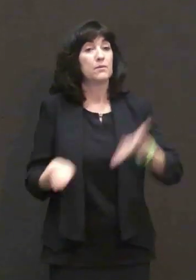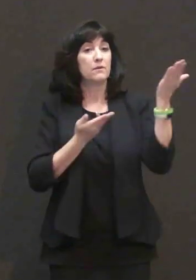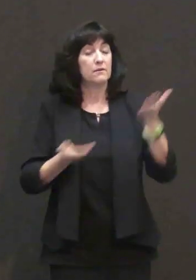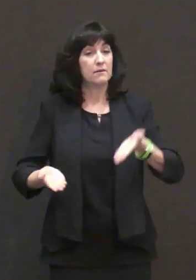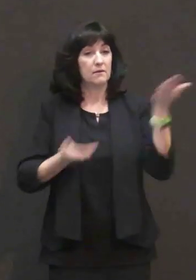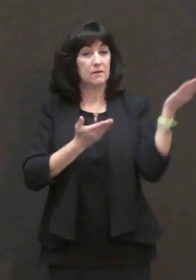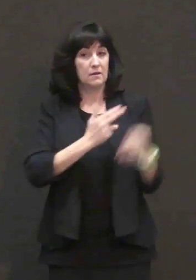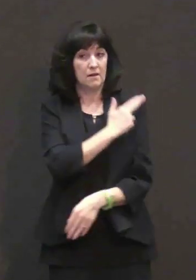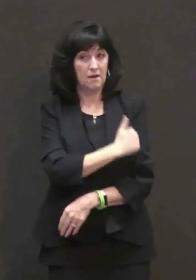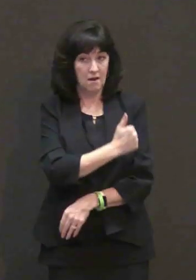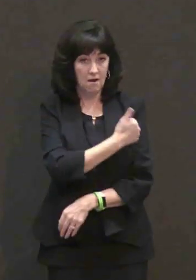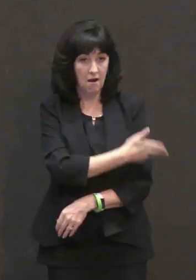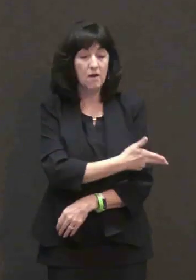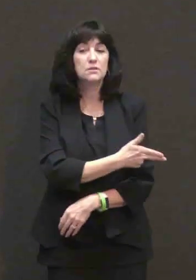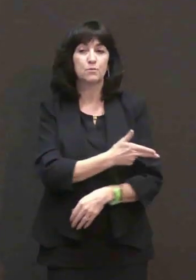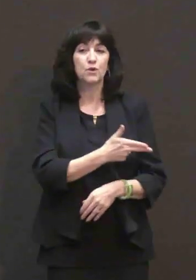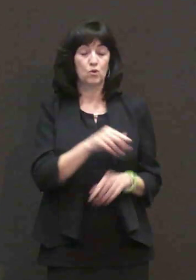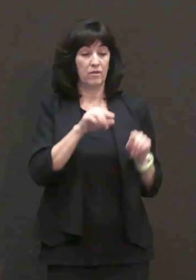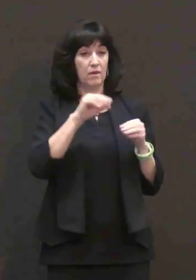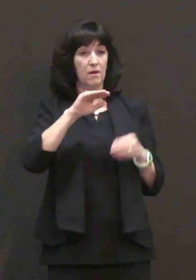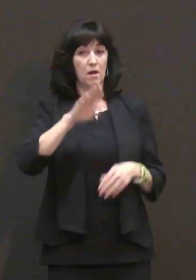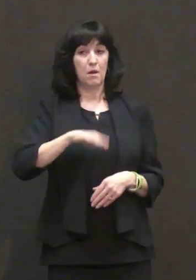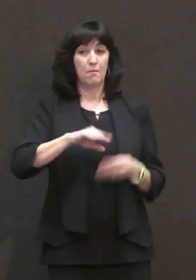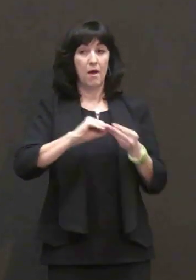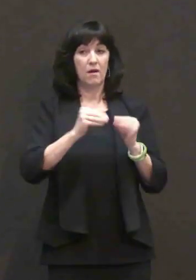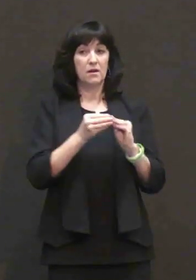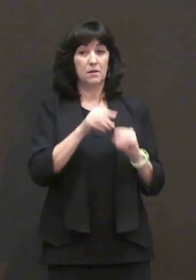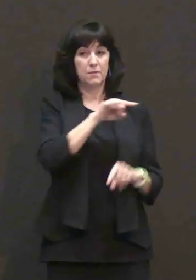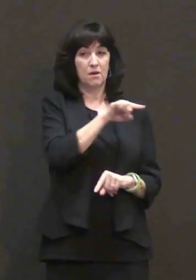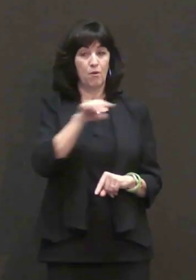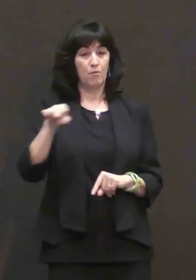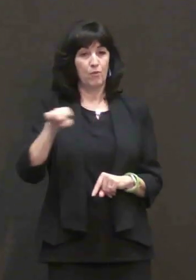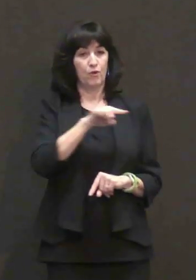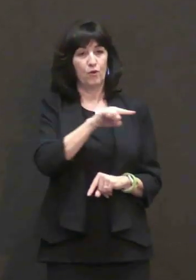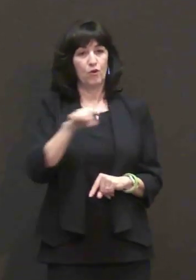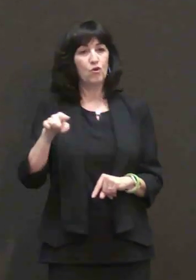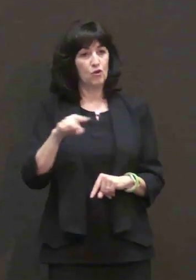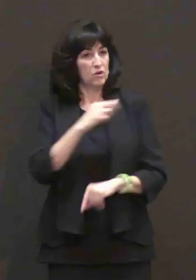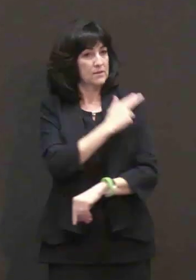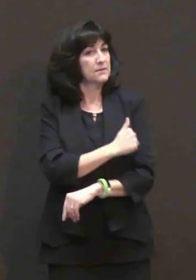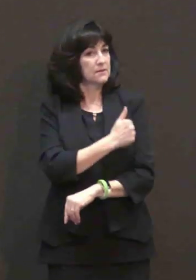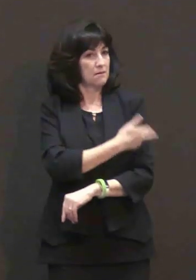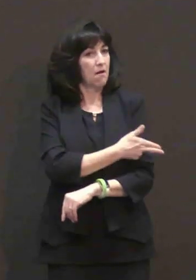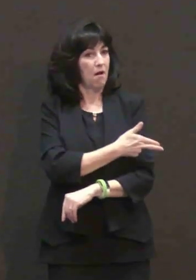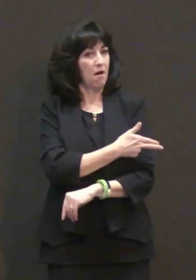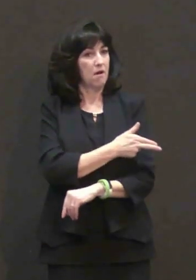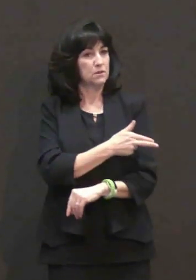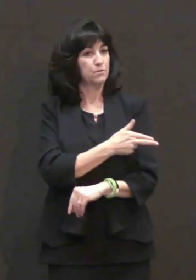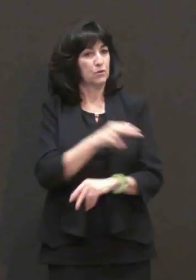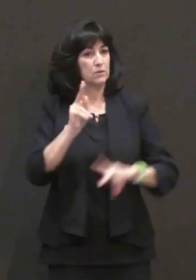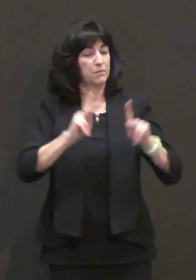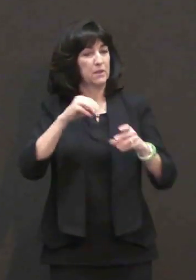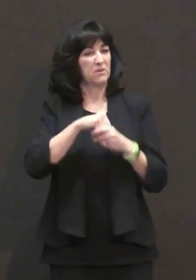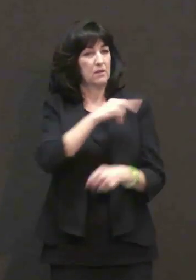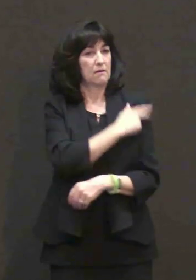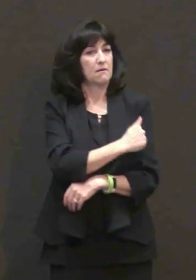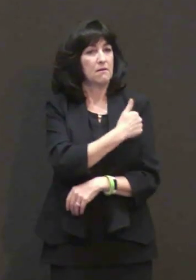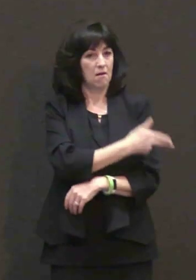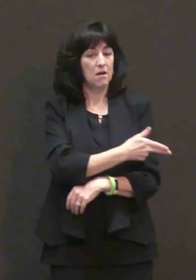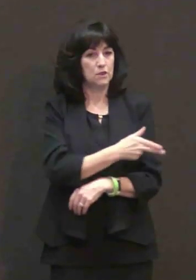line is hospitalization, and that's the thing we focus on the most to drive all the activities in terms of